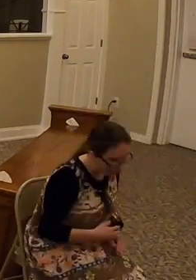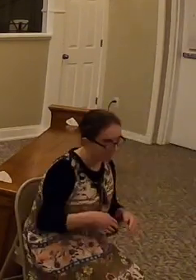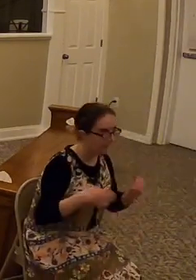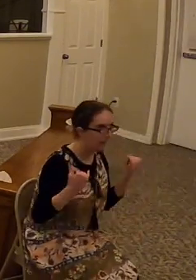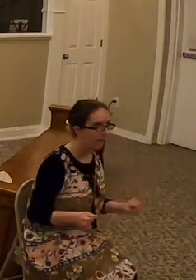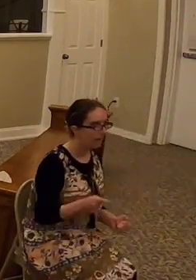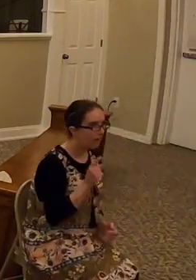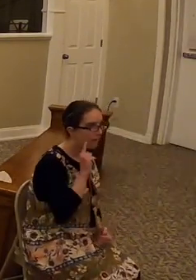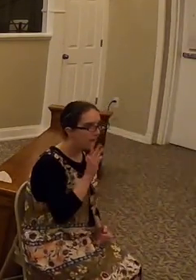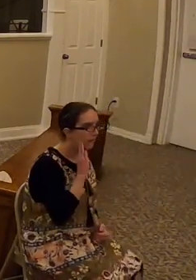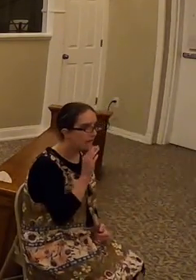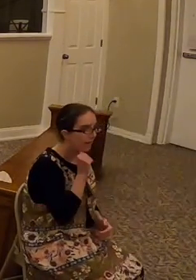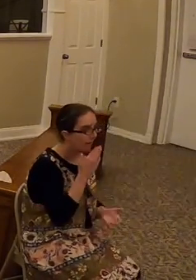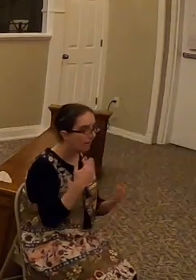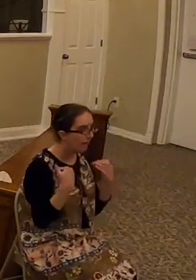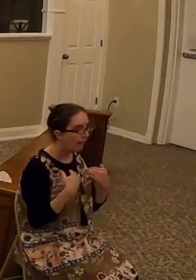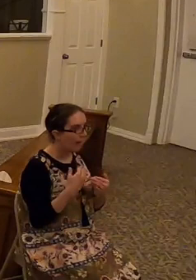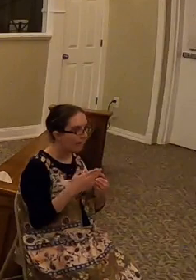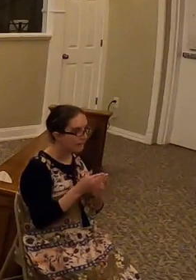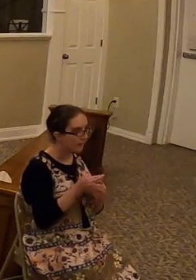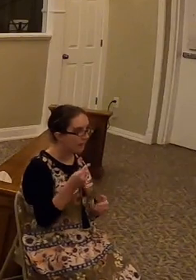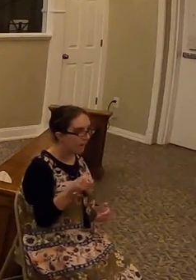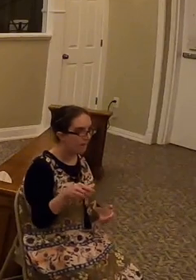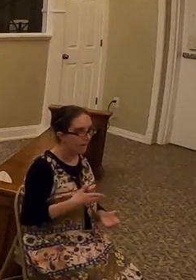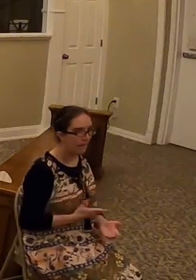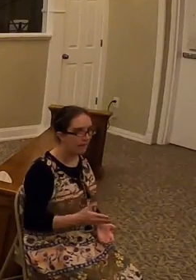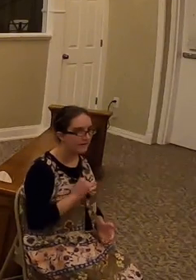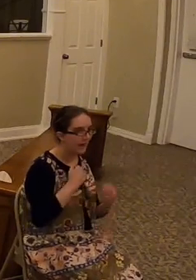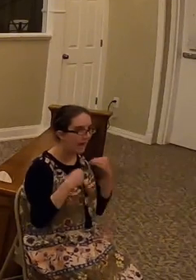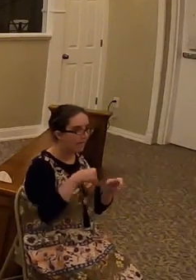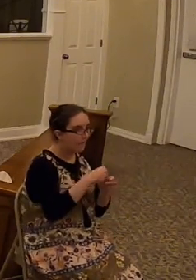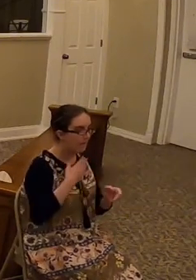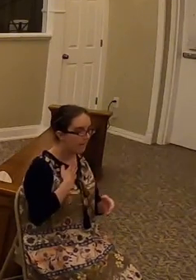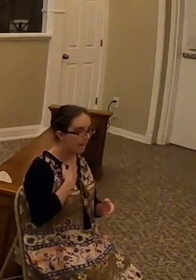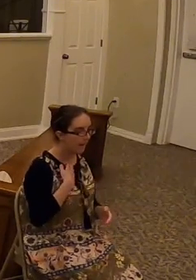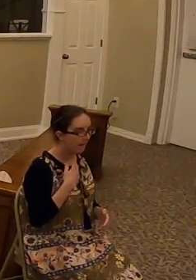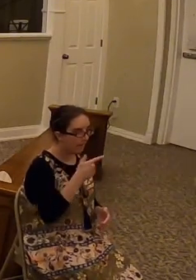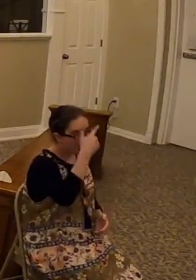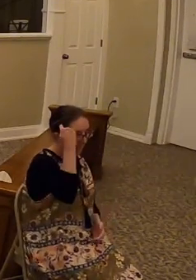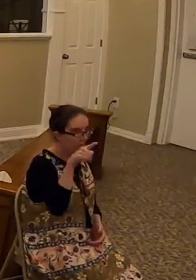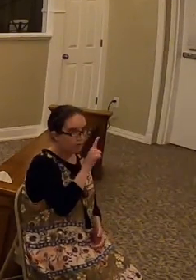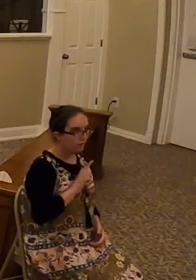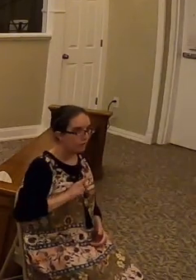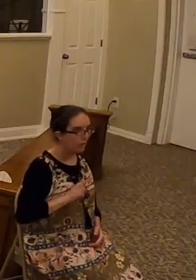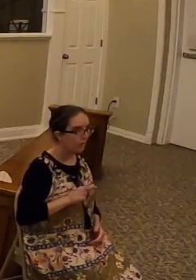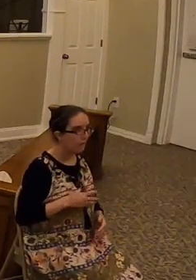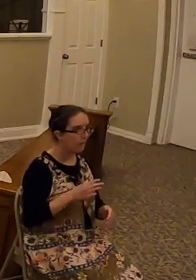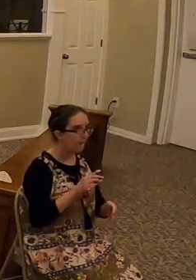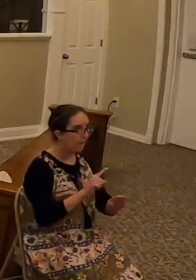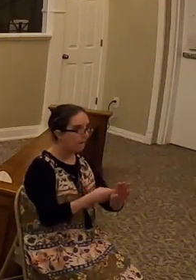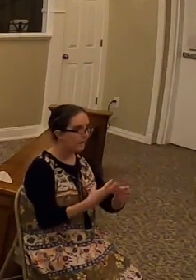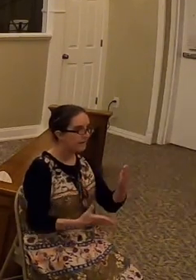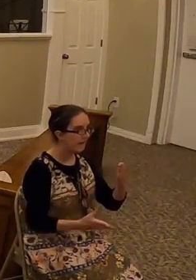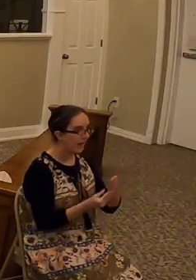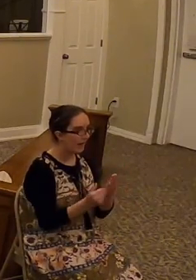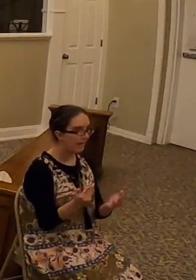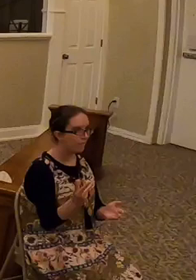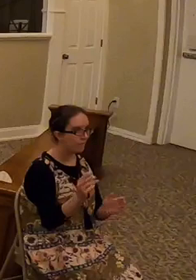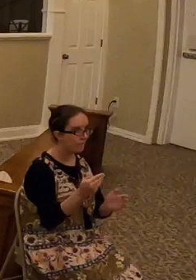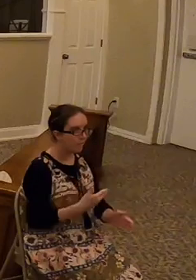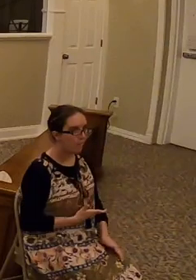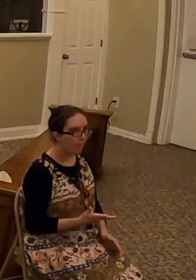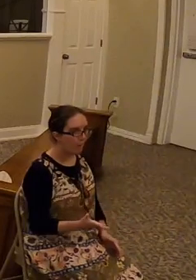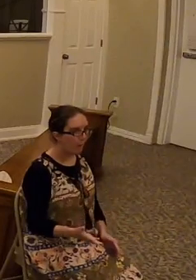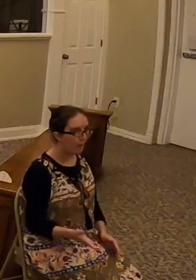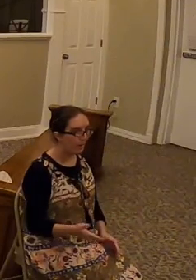Now, you're going to not have some of the stuff in yours that I've got in mind. Amen, because the Lord began to add a few more things to mine